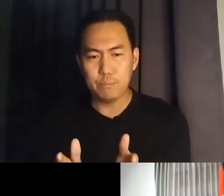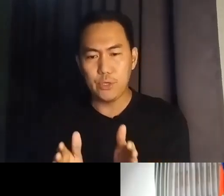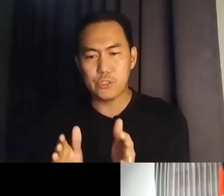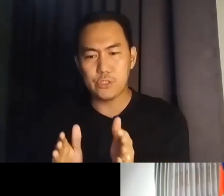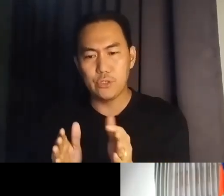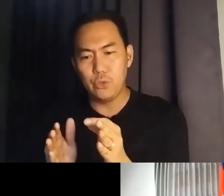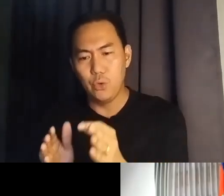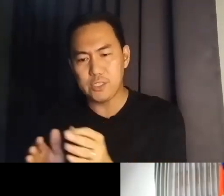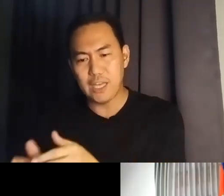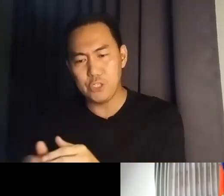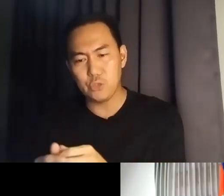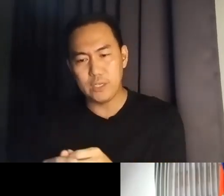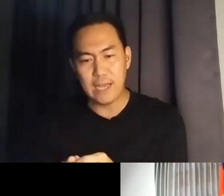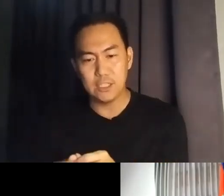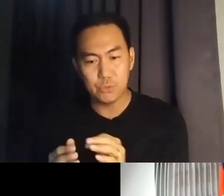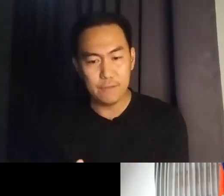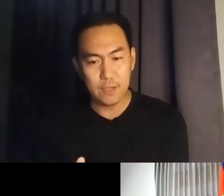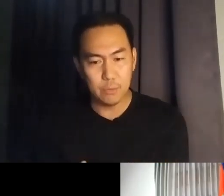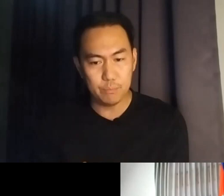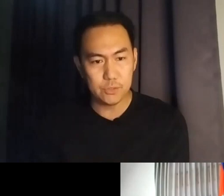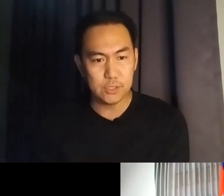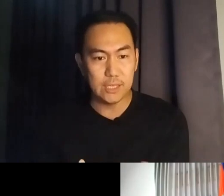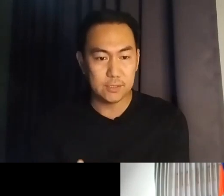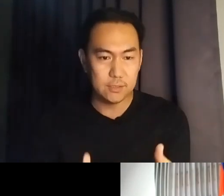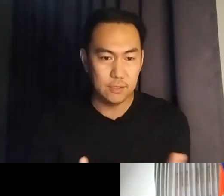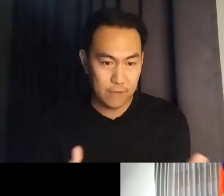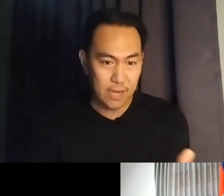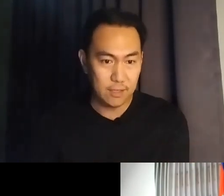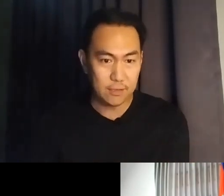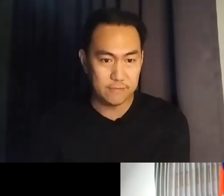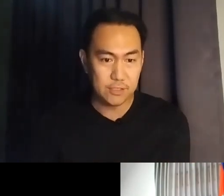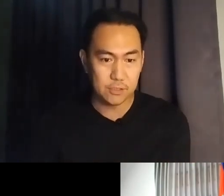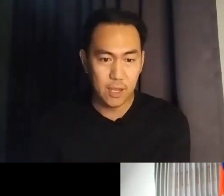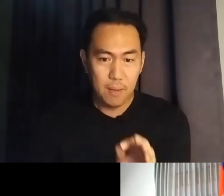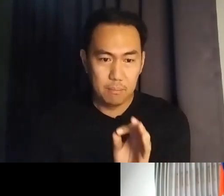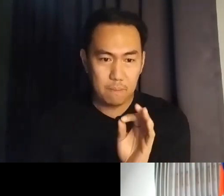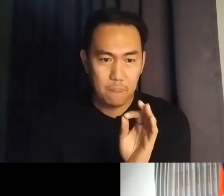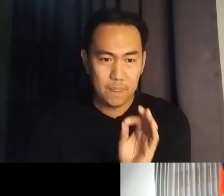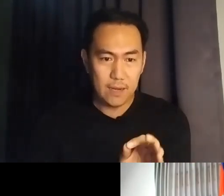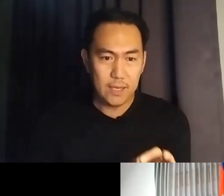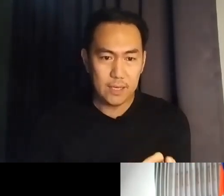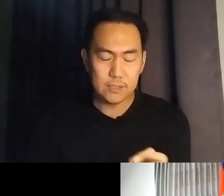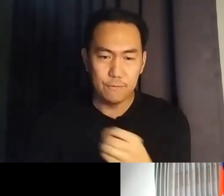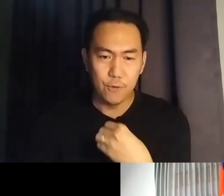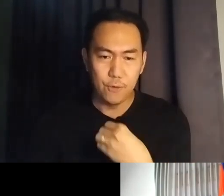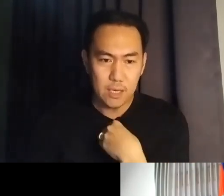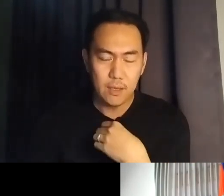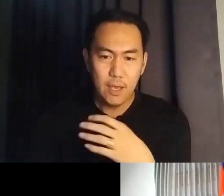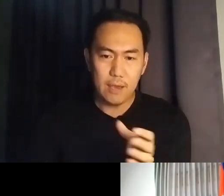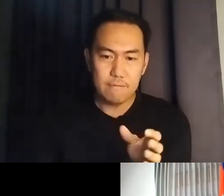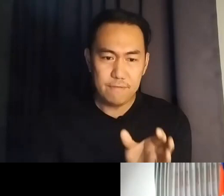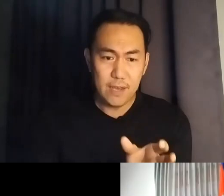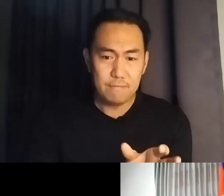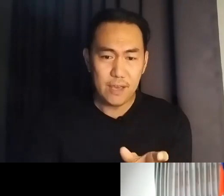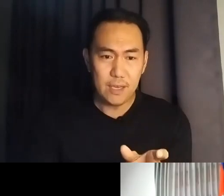natural person who is subject to an act of trafficking in persons, as defined in the convention. But that is, for me,